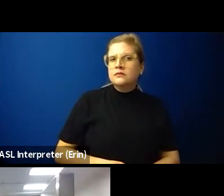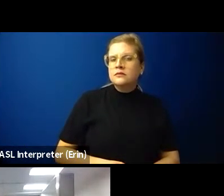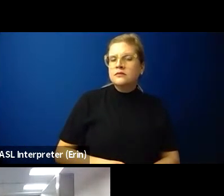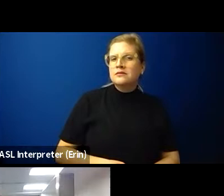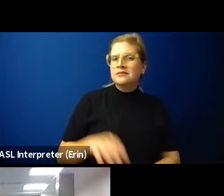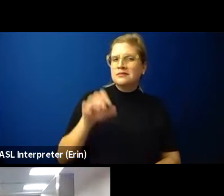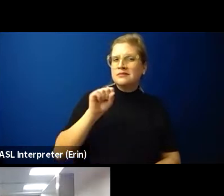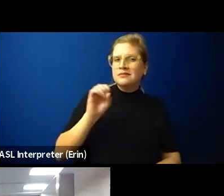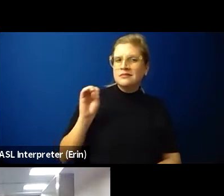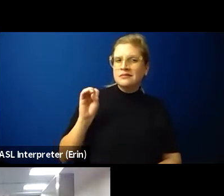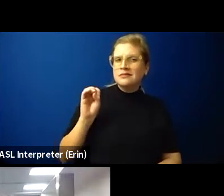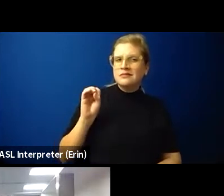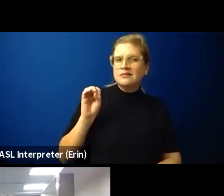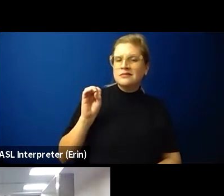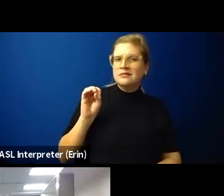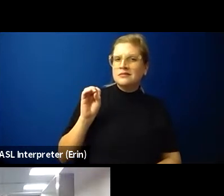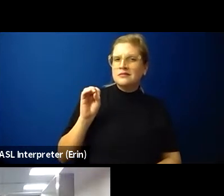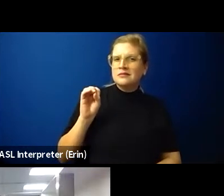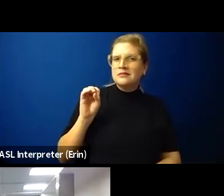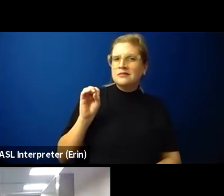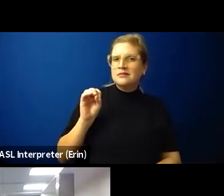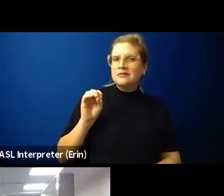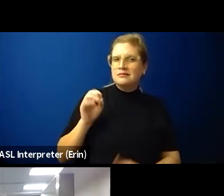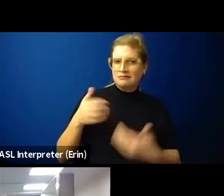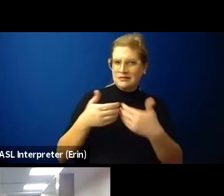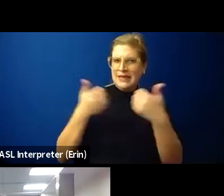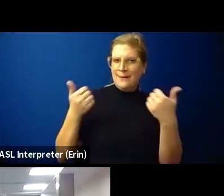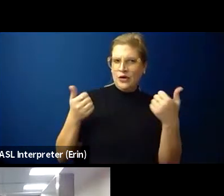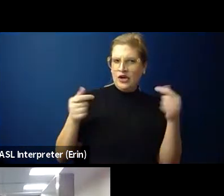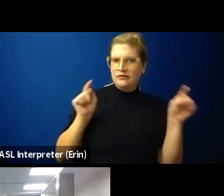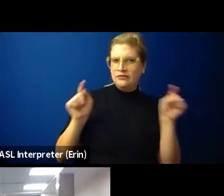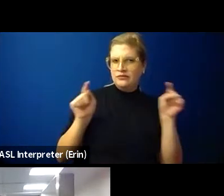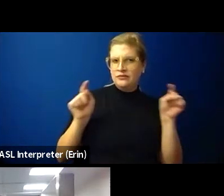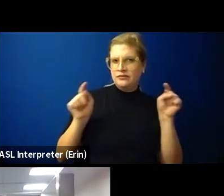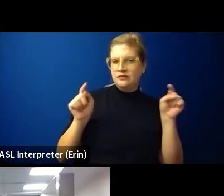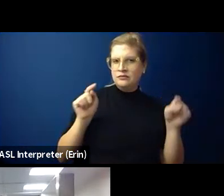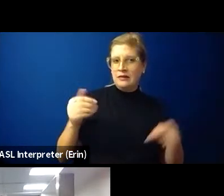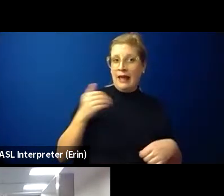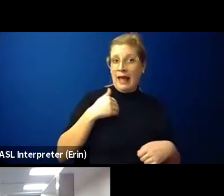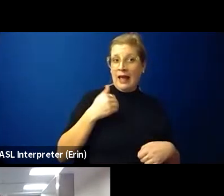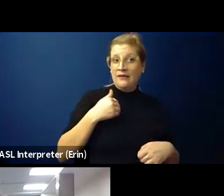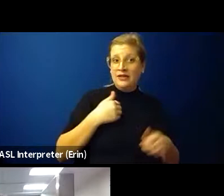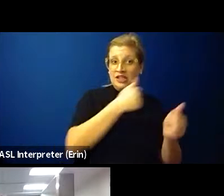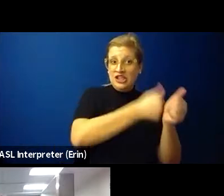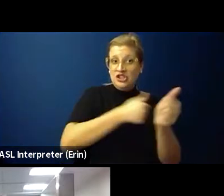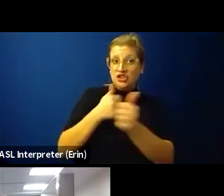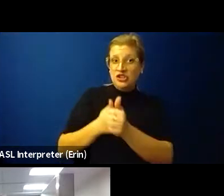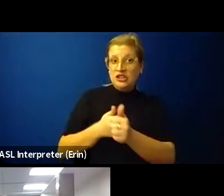so they have, they're separate entities. They have their own interests, their own.